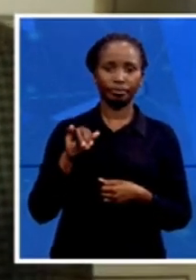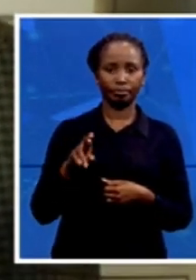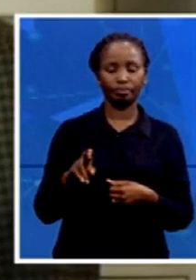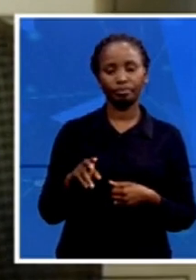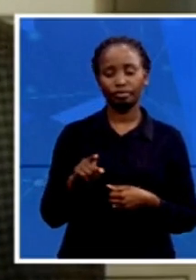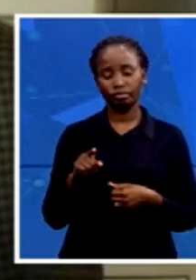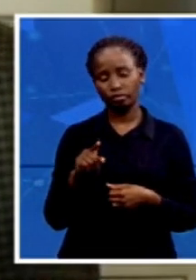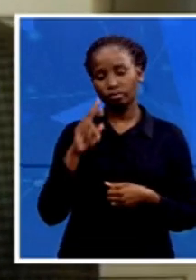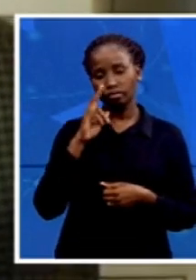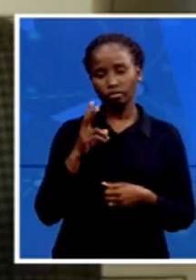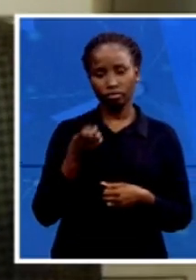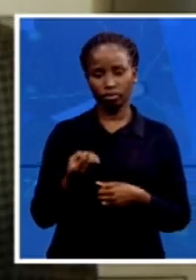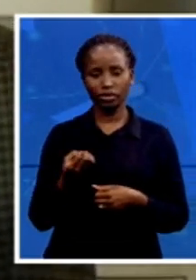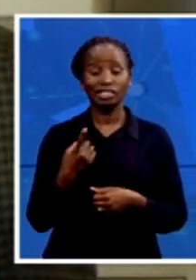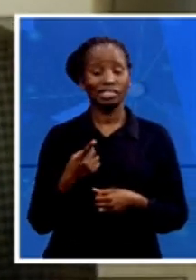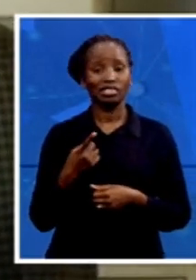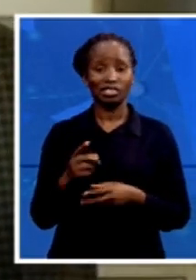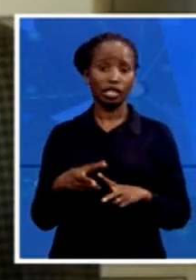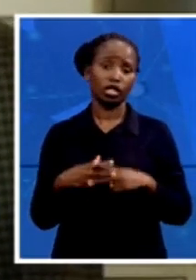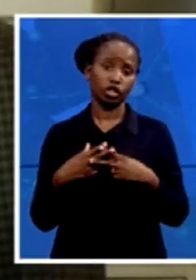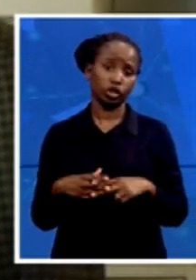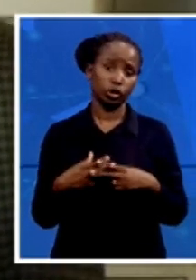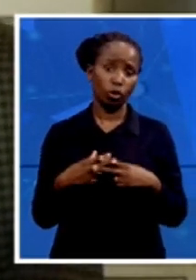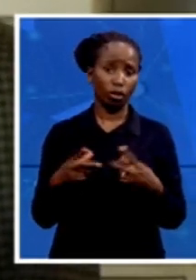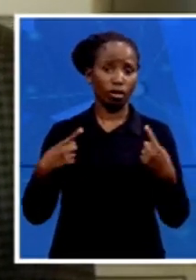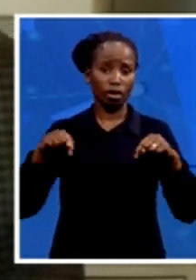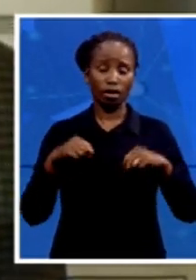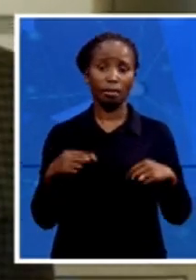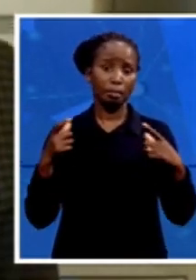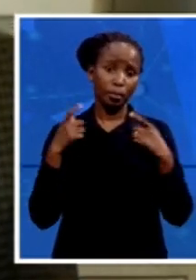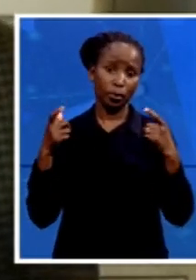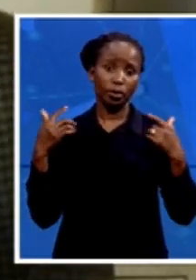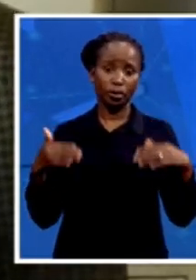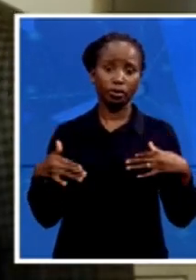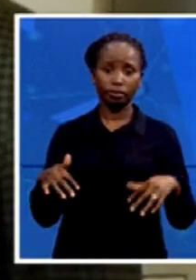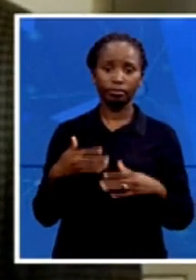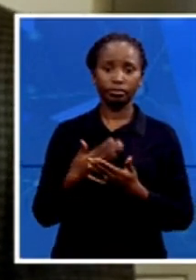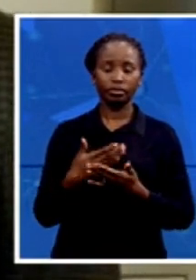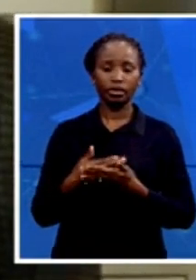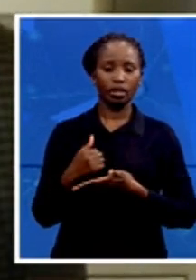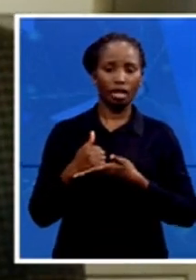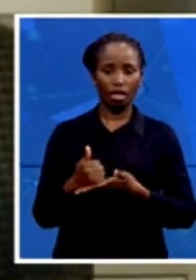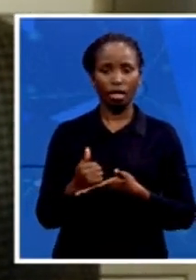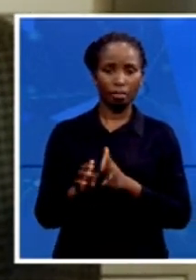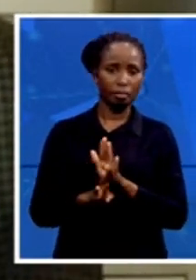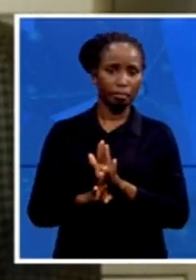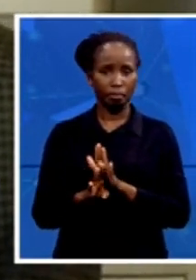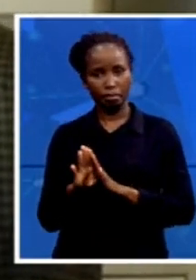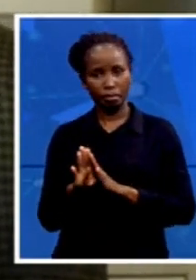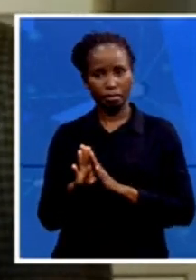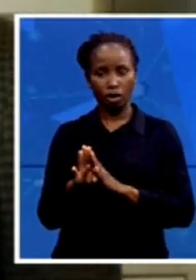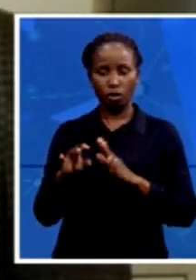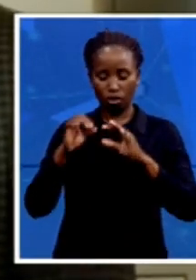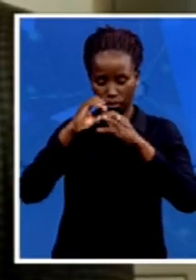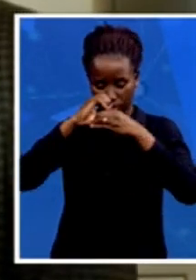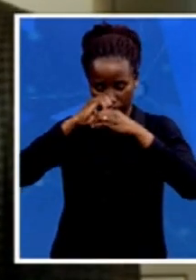in our hands, in improving our laparoscopic skills and the outcomes in terms of